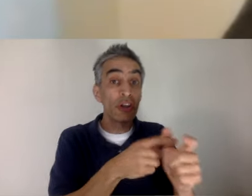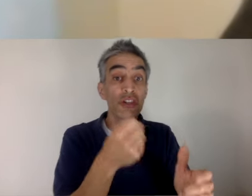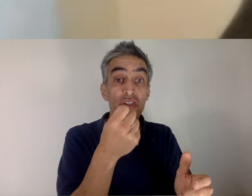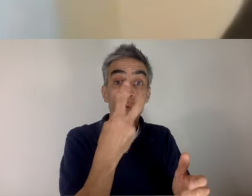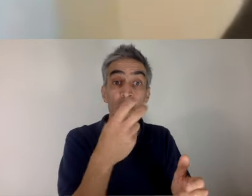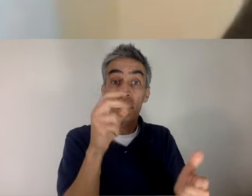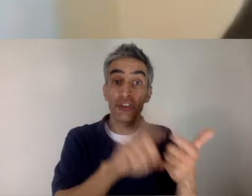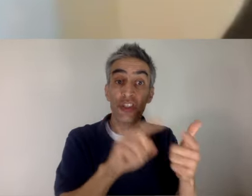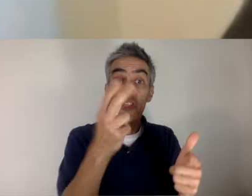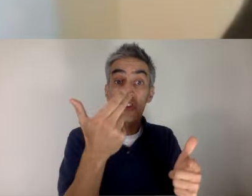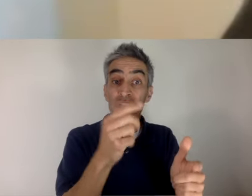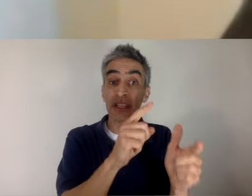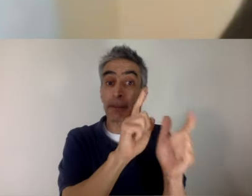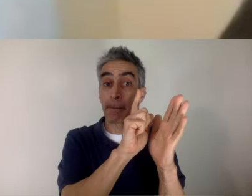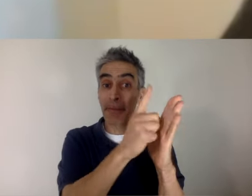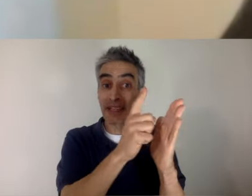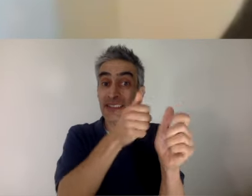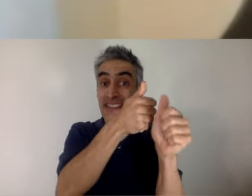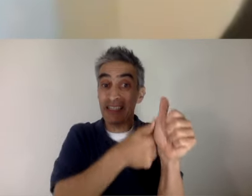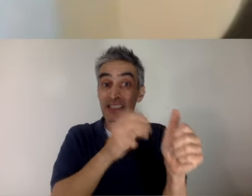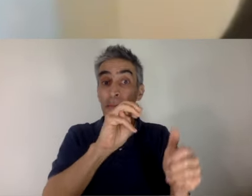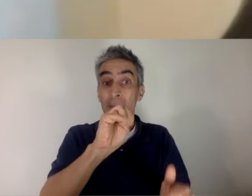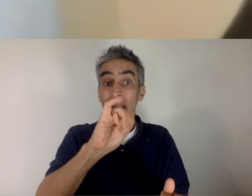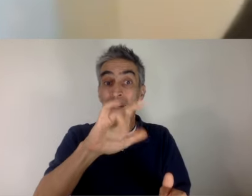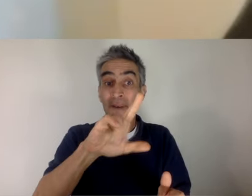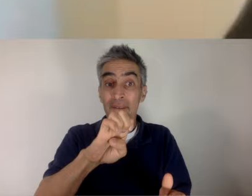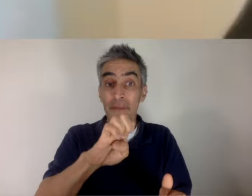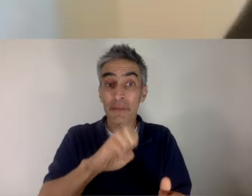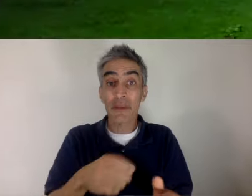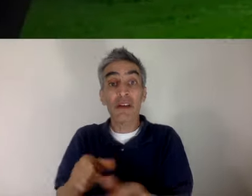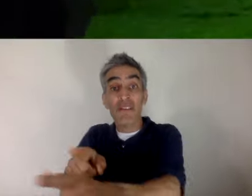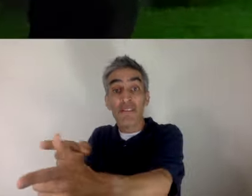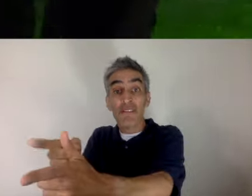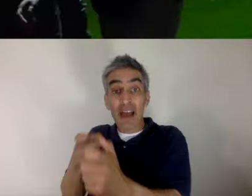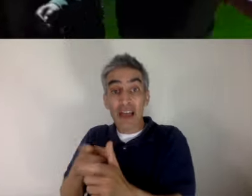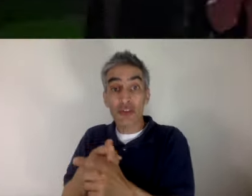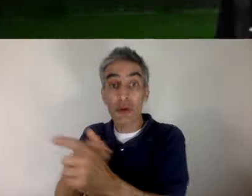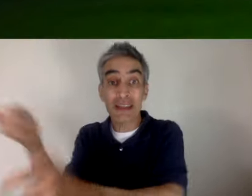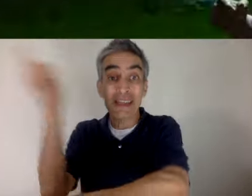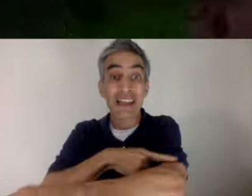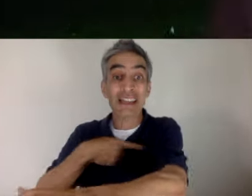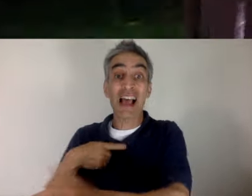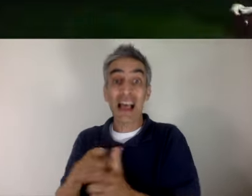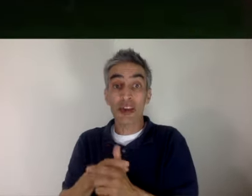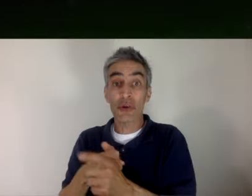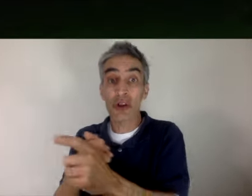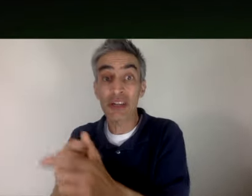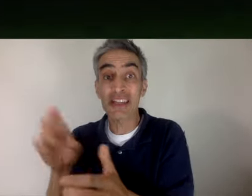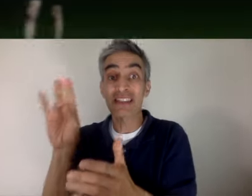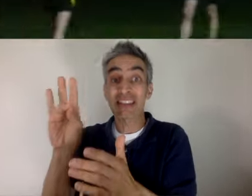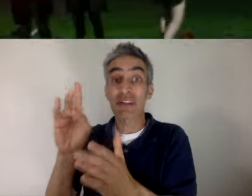my easy days. I feel like that's really, that's the only way I've been able to do it. Go, go Supersonic, go